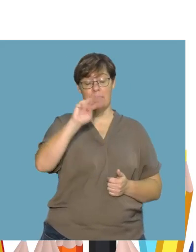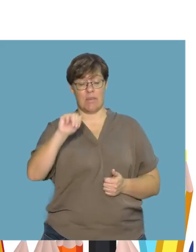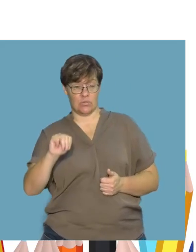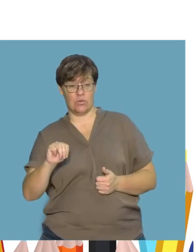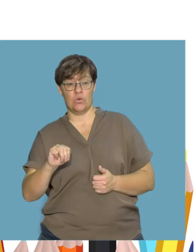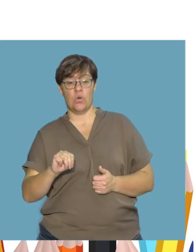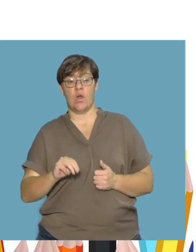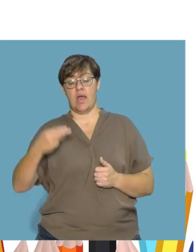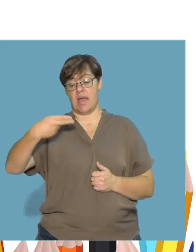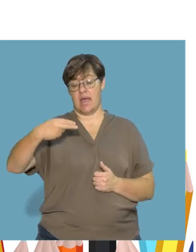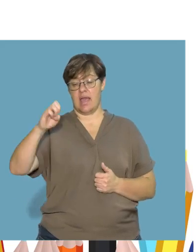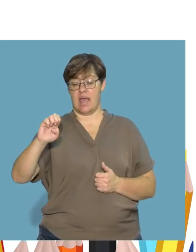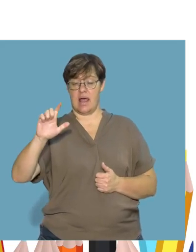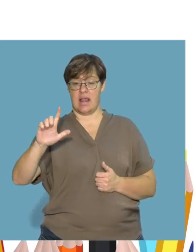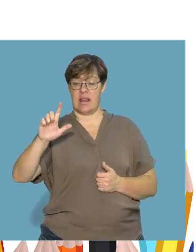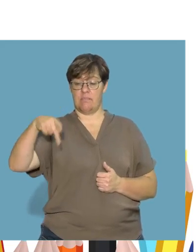boy?